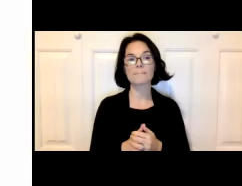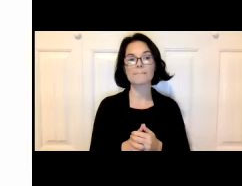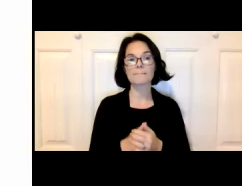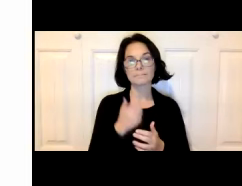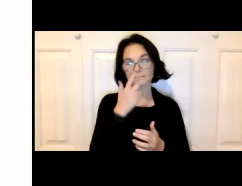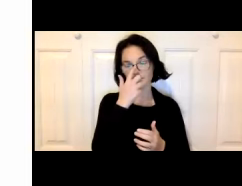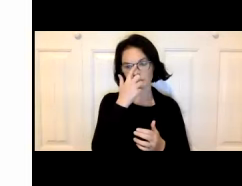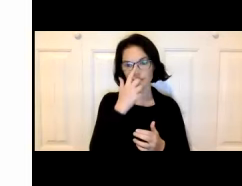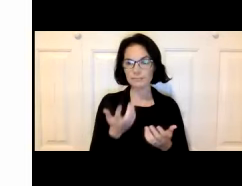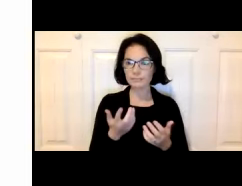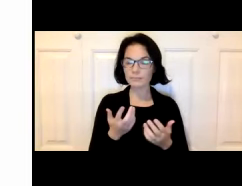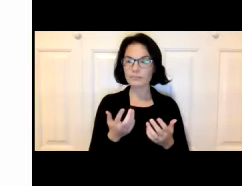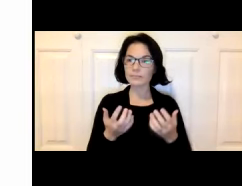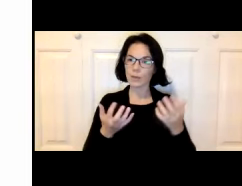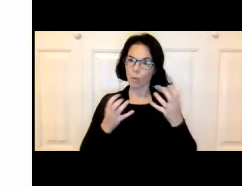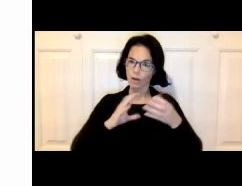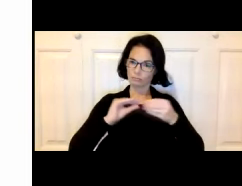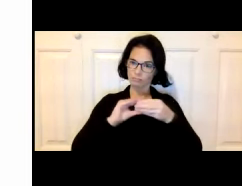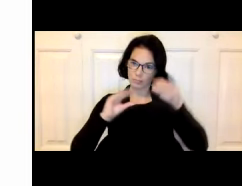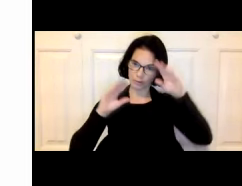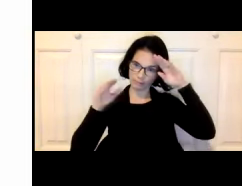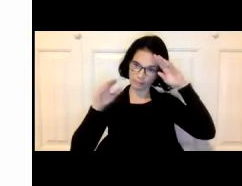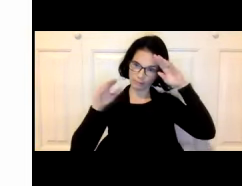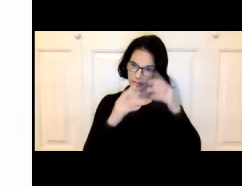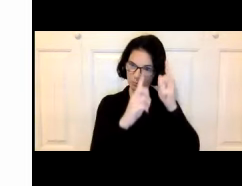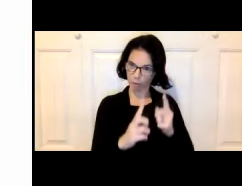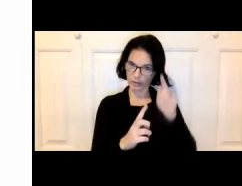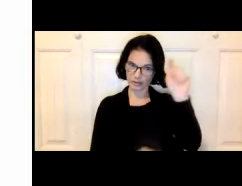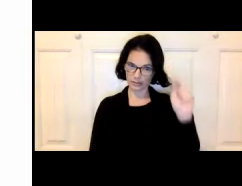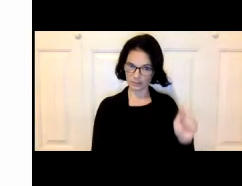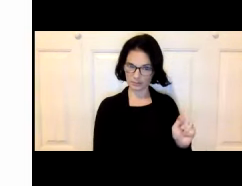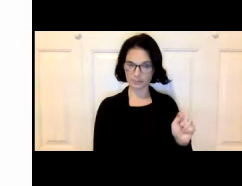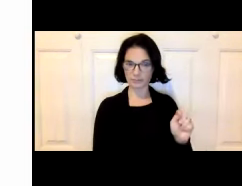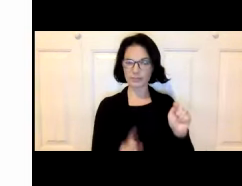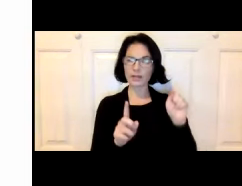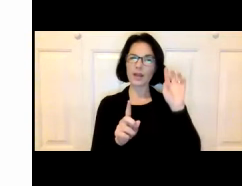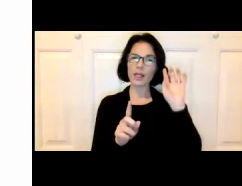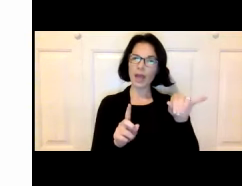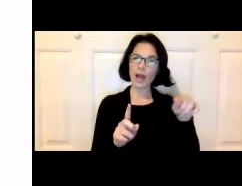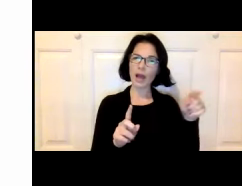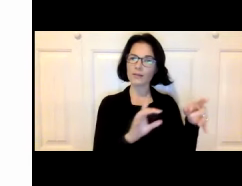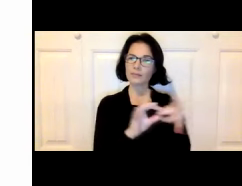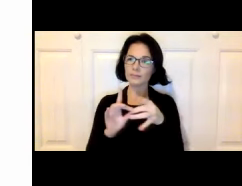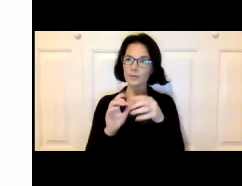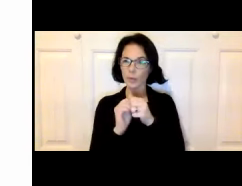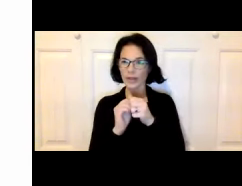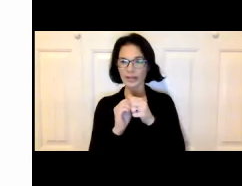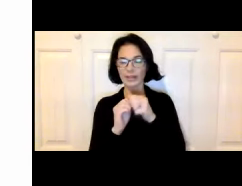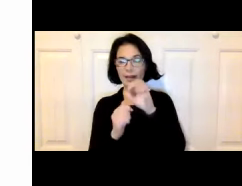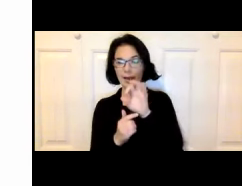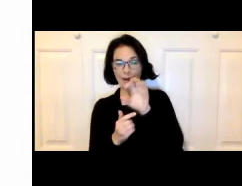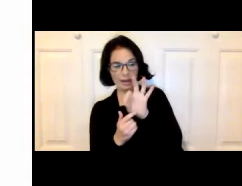And so I wanted to spend a little bit of time on these points. I know they relate to the emergency use